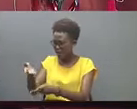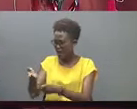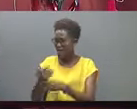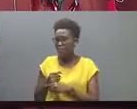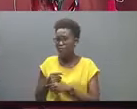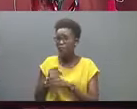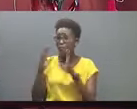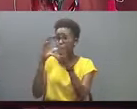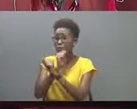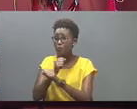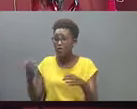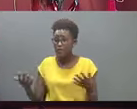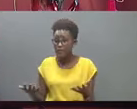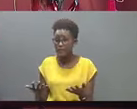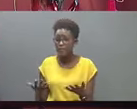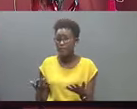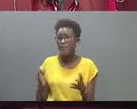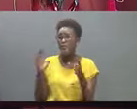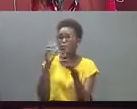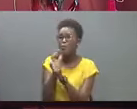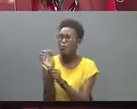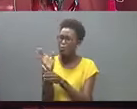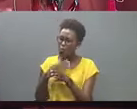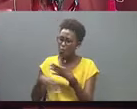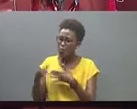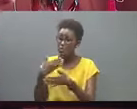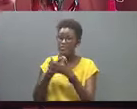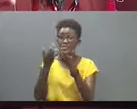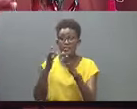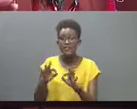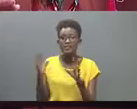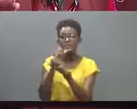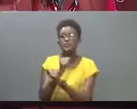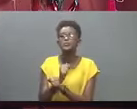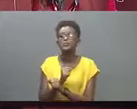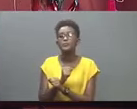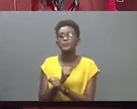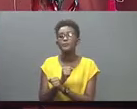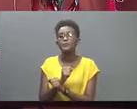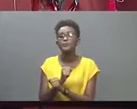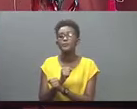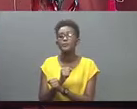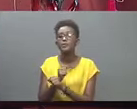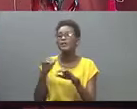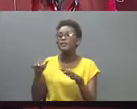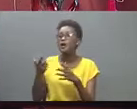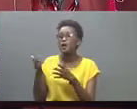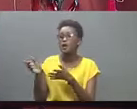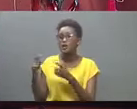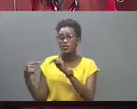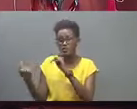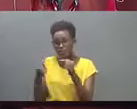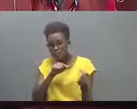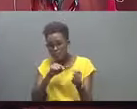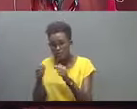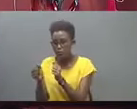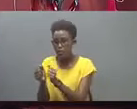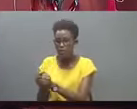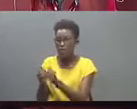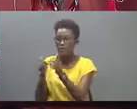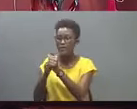all aspects. Kari gakenye mu bintu byose. And in a discussion with the leadership,